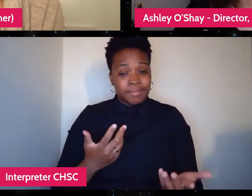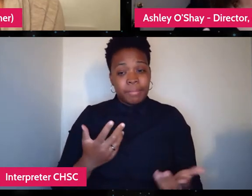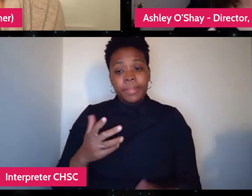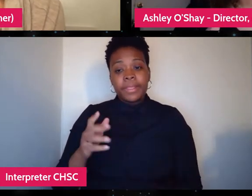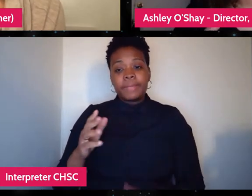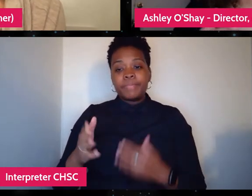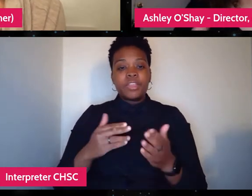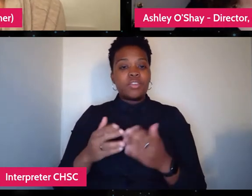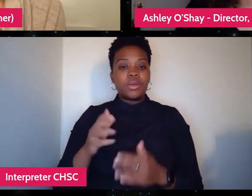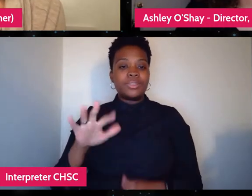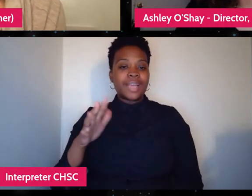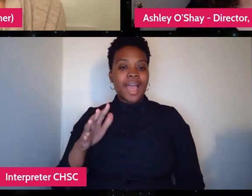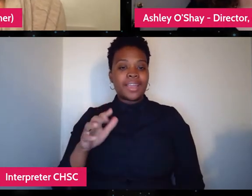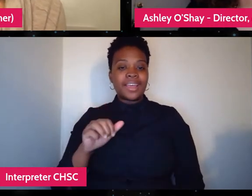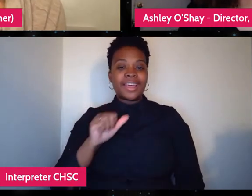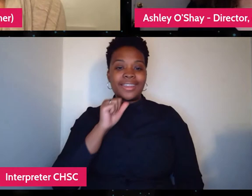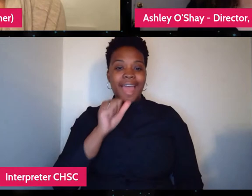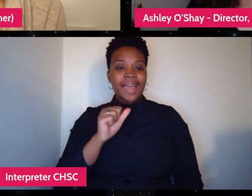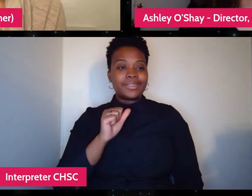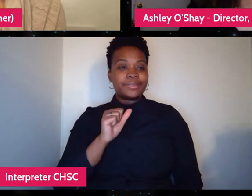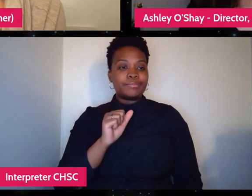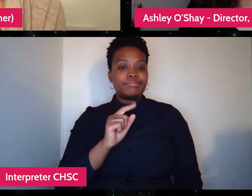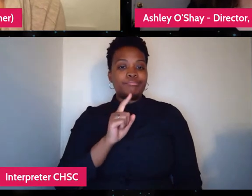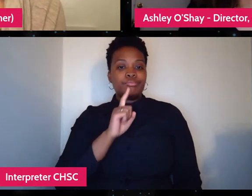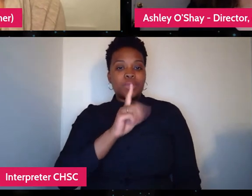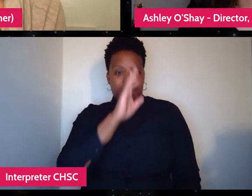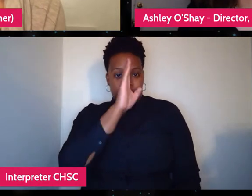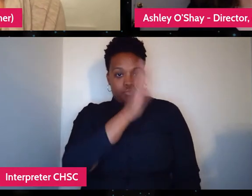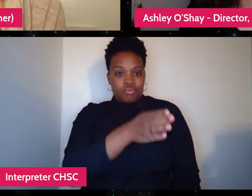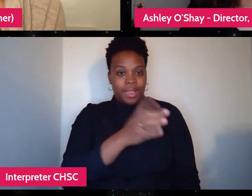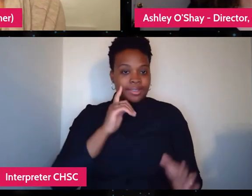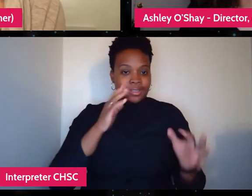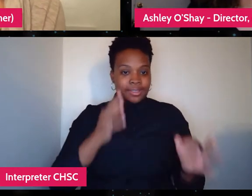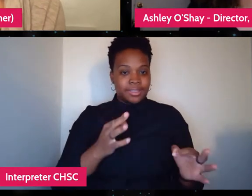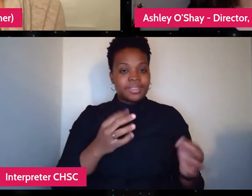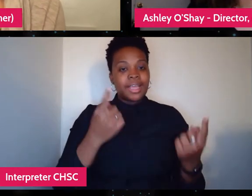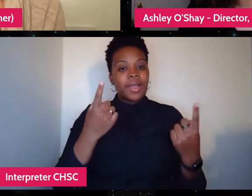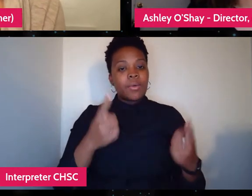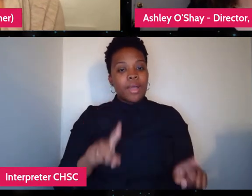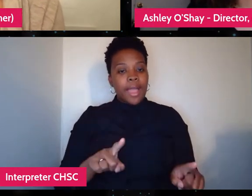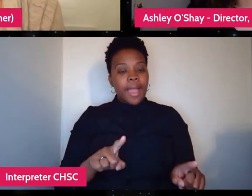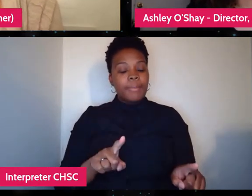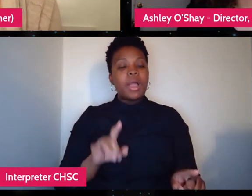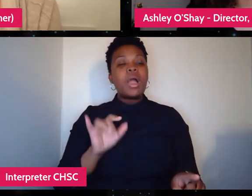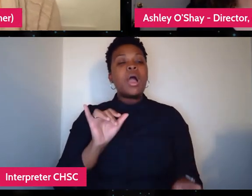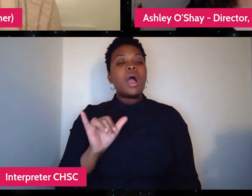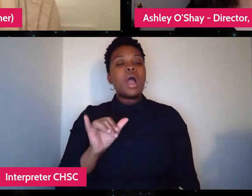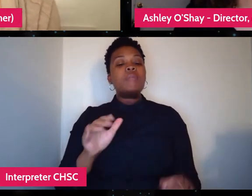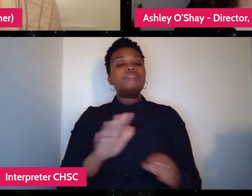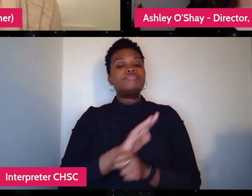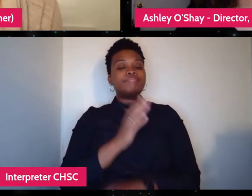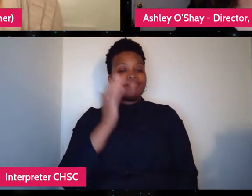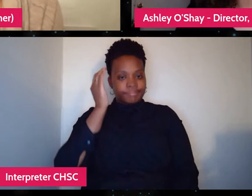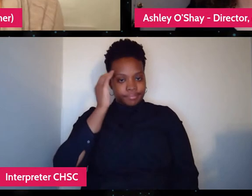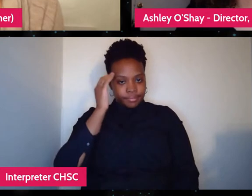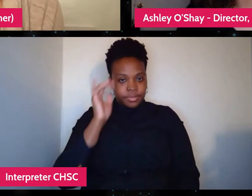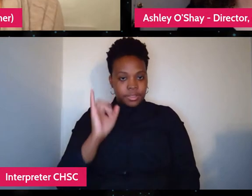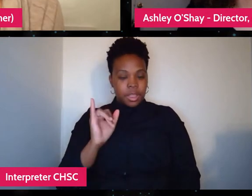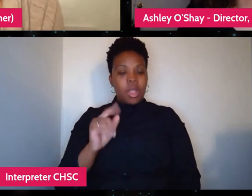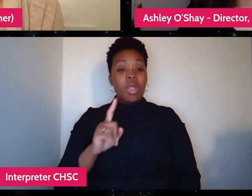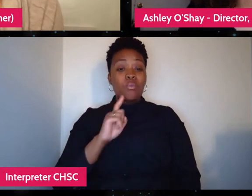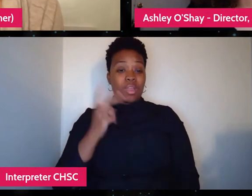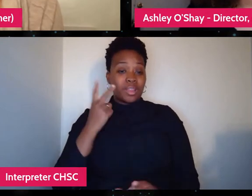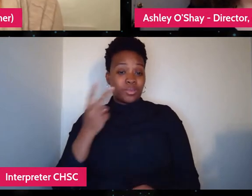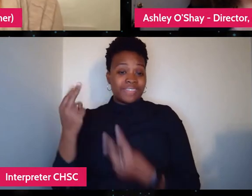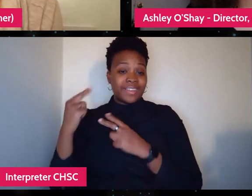like not a super direct decision, it's kind of like once it happened, it made complete sense. And, you know, really reflects, I think, the